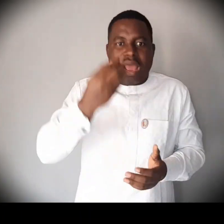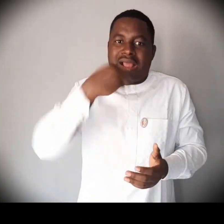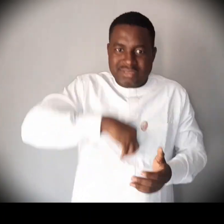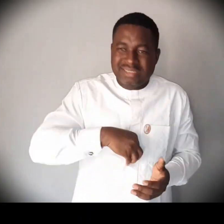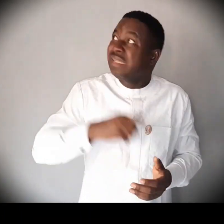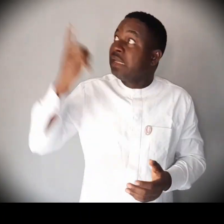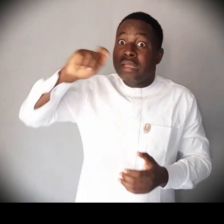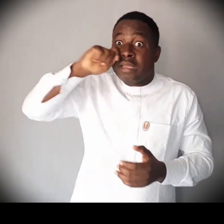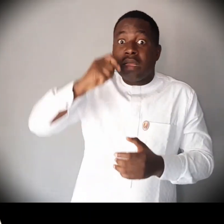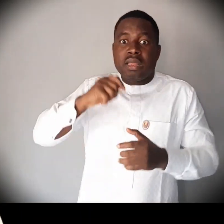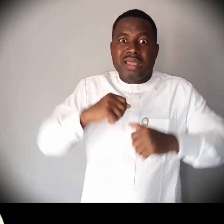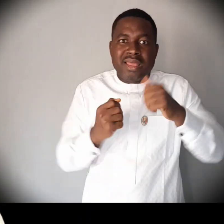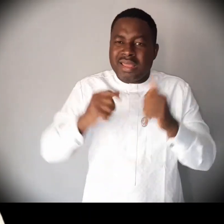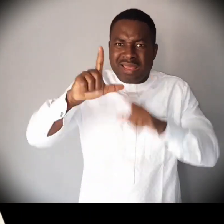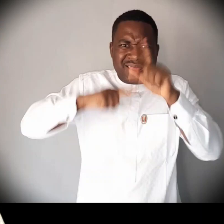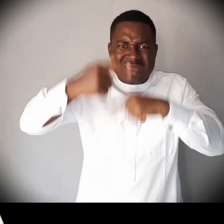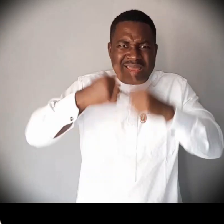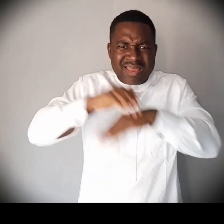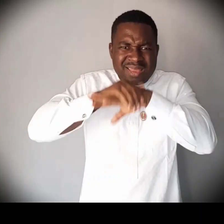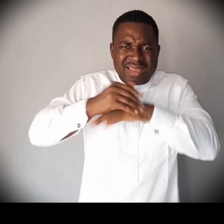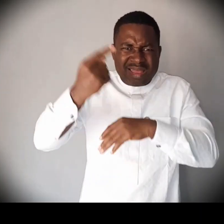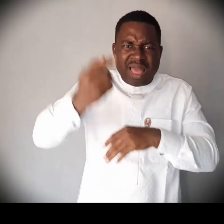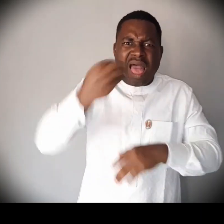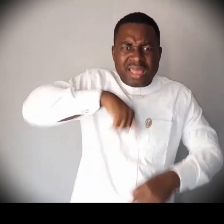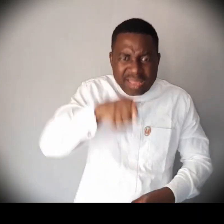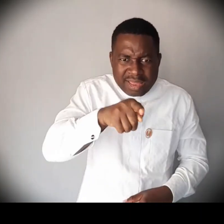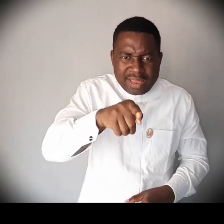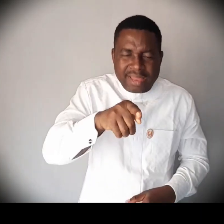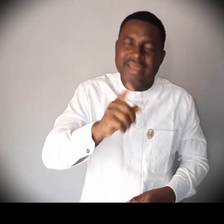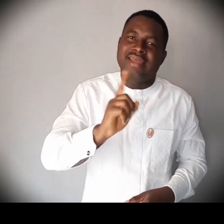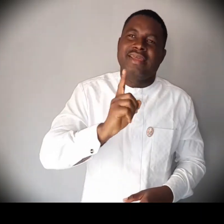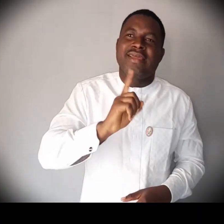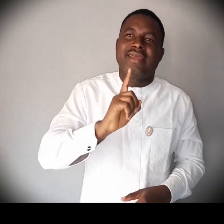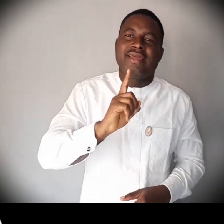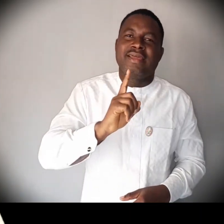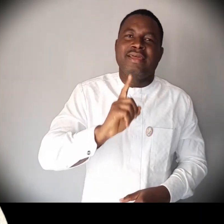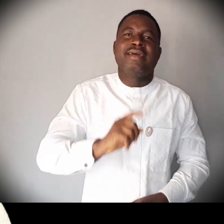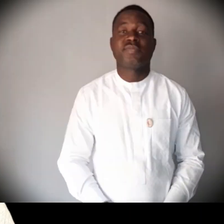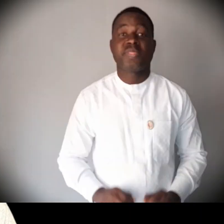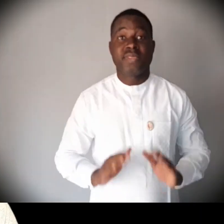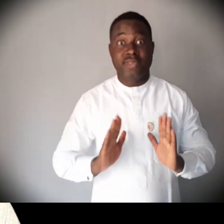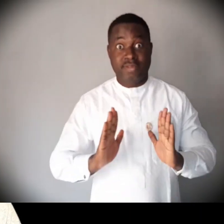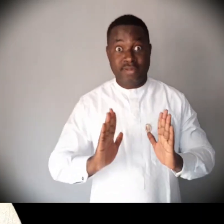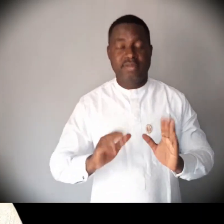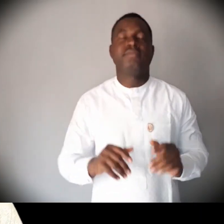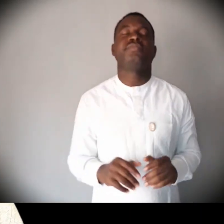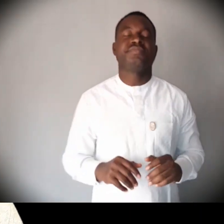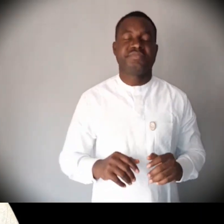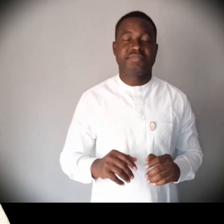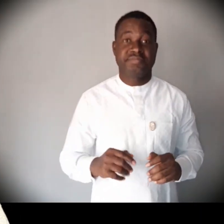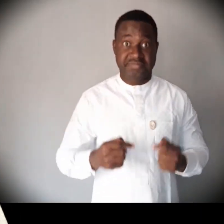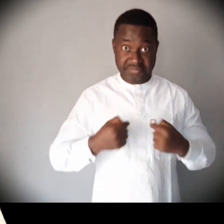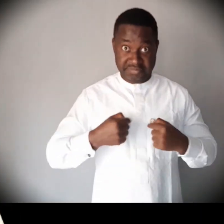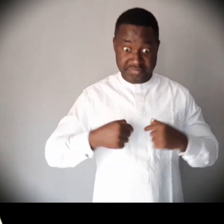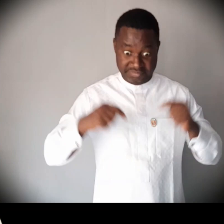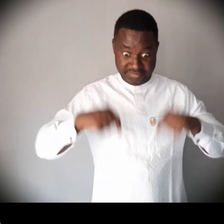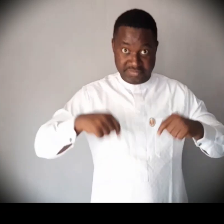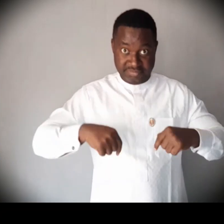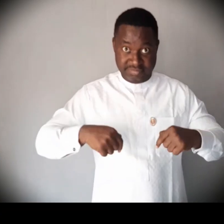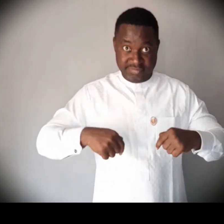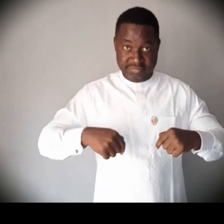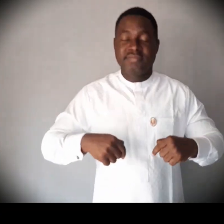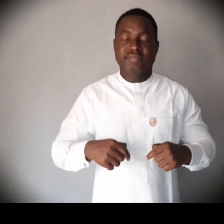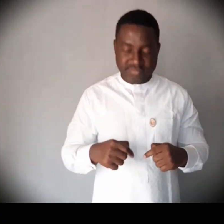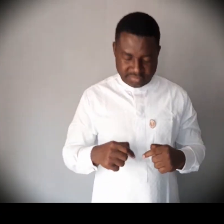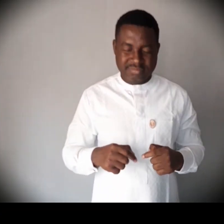communities, who promote foreign sign languages in the communities they work. In